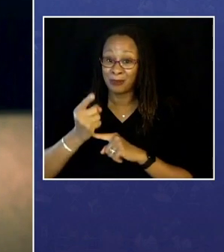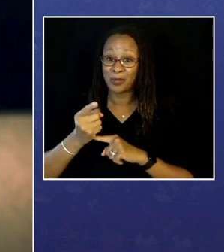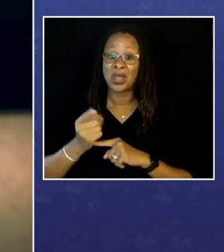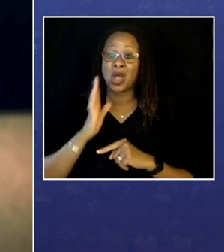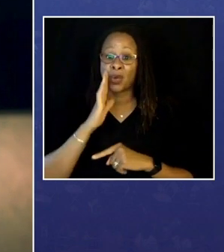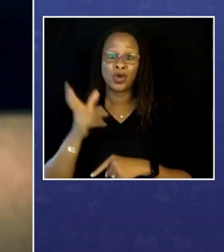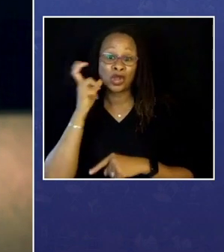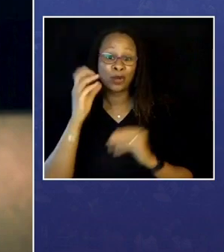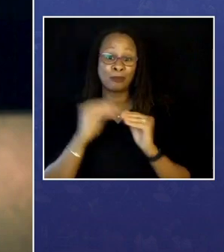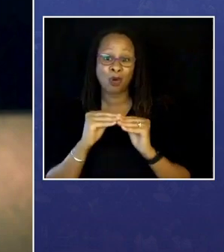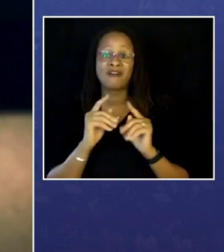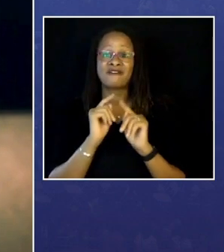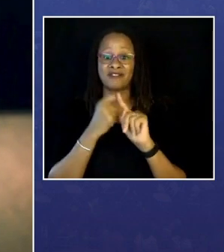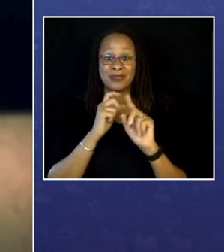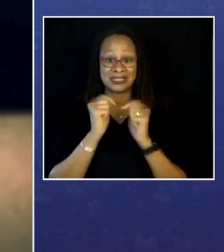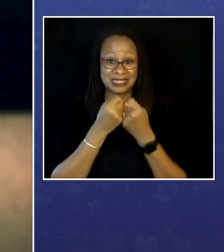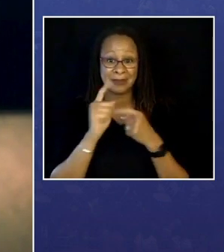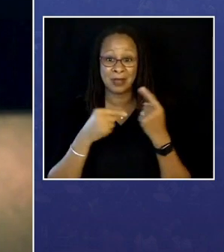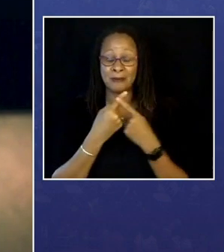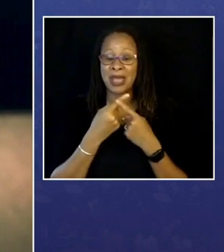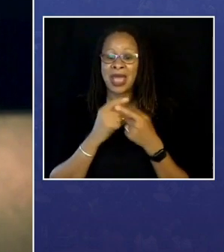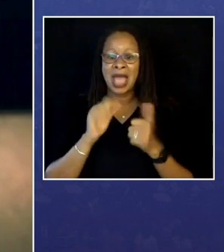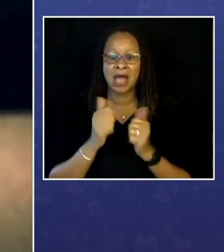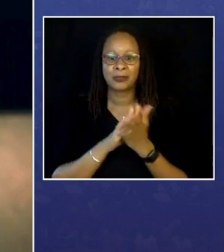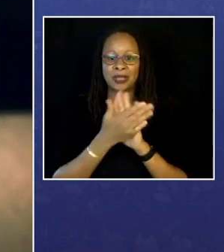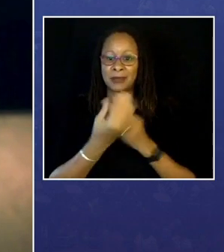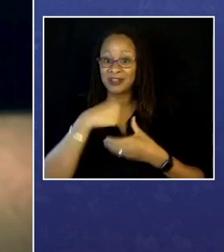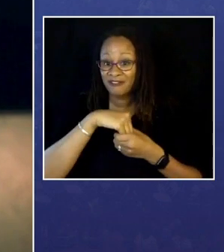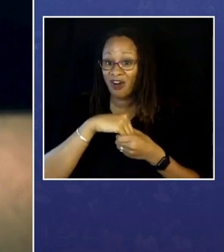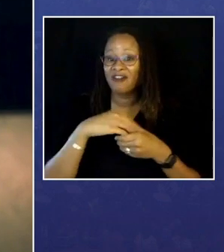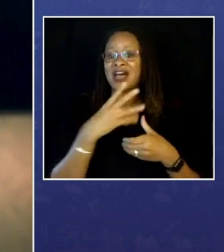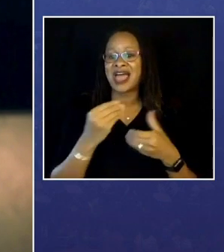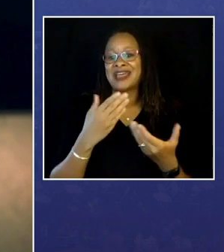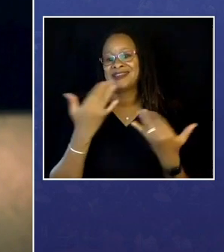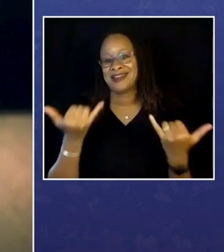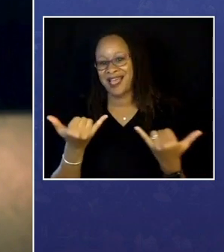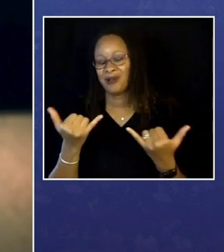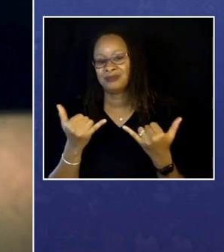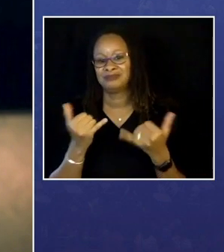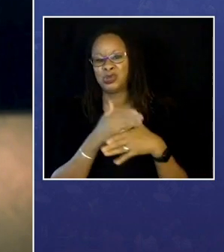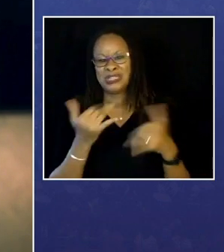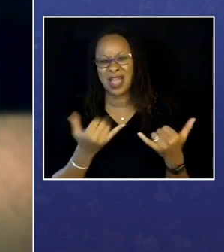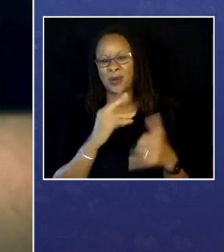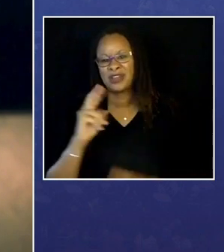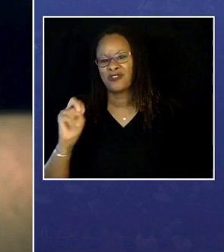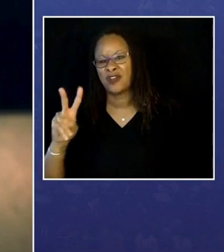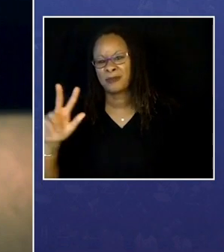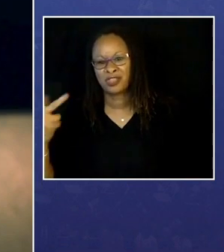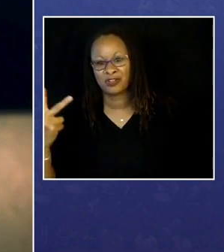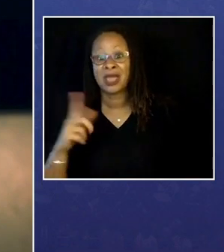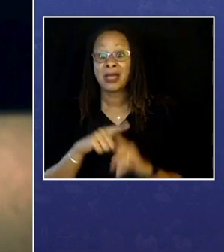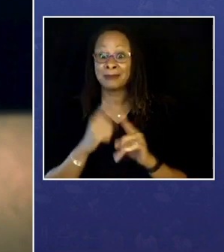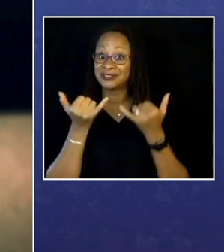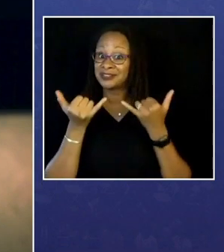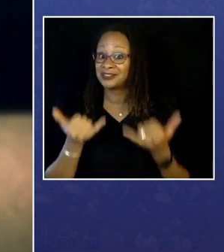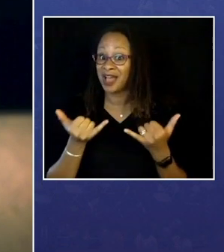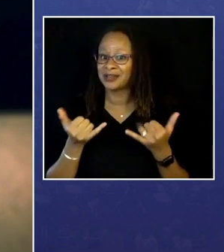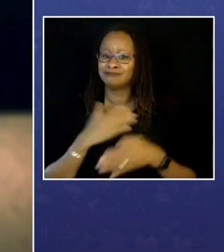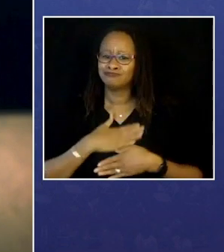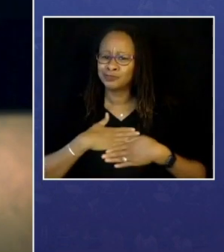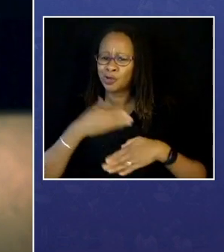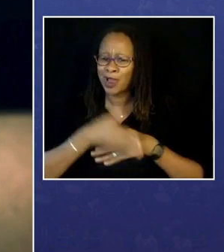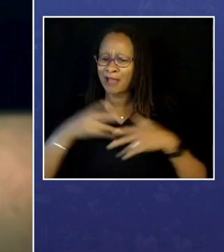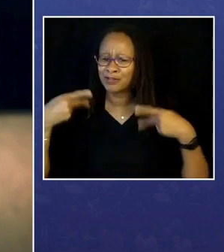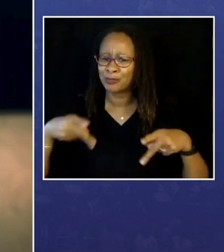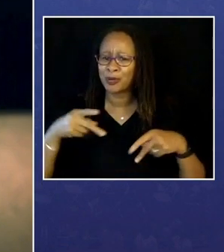you hear more from our team about how you can get involved between now and November 3rd. But tonight, enjoy the